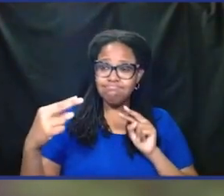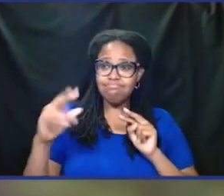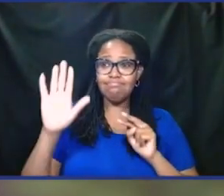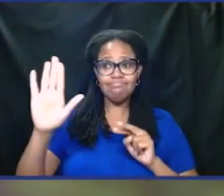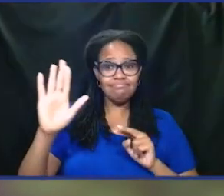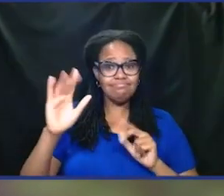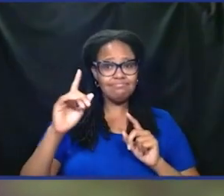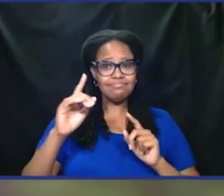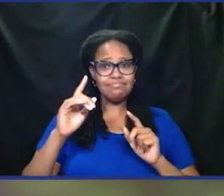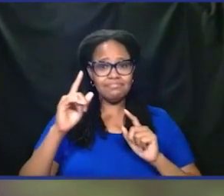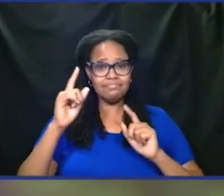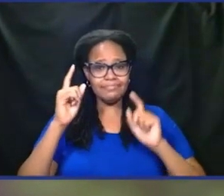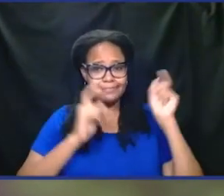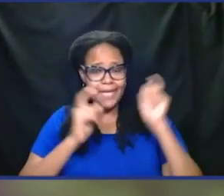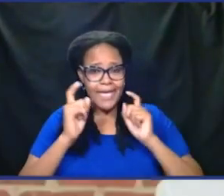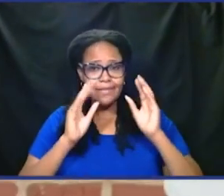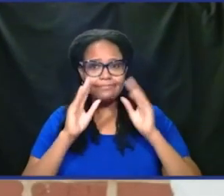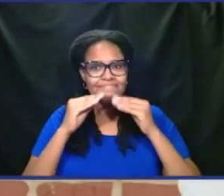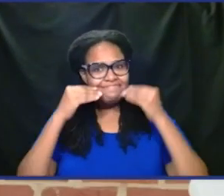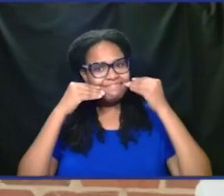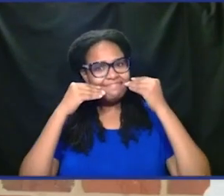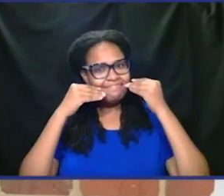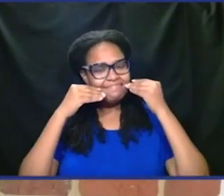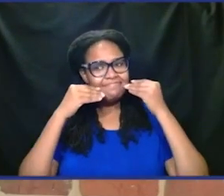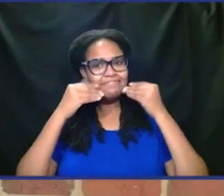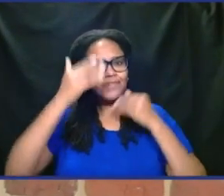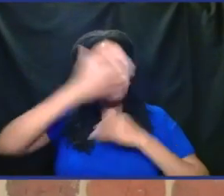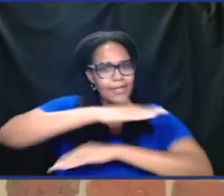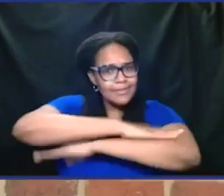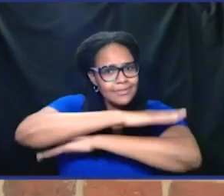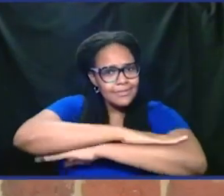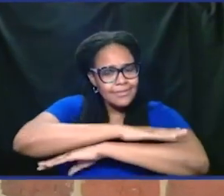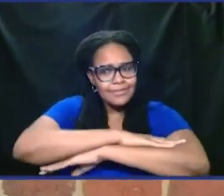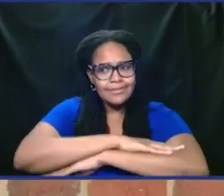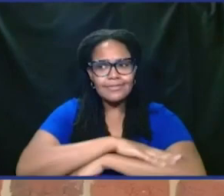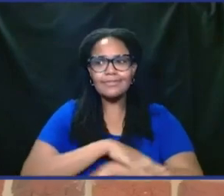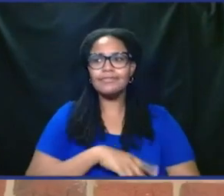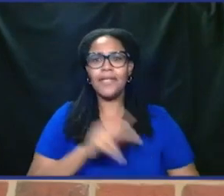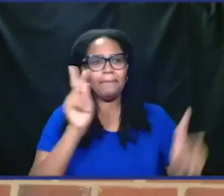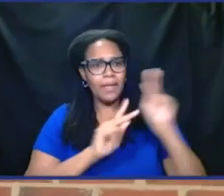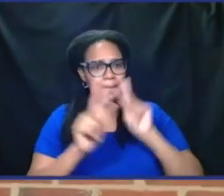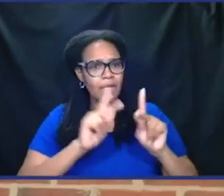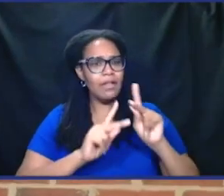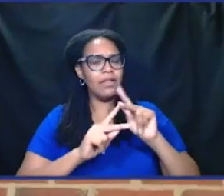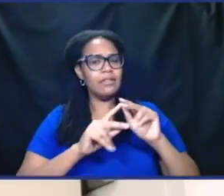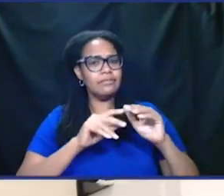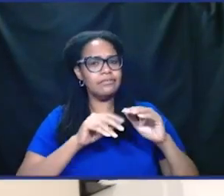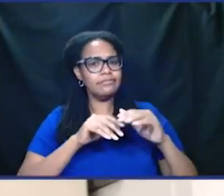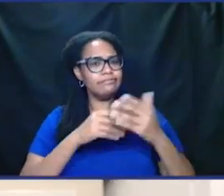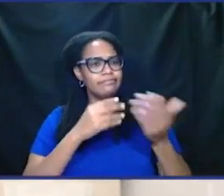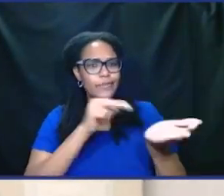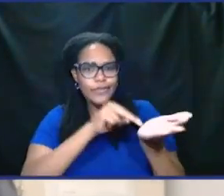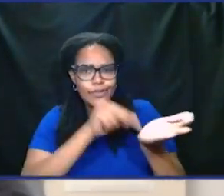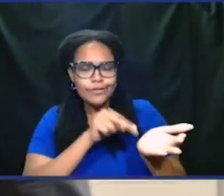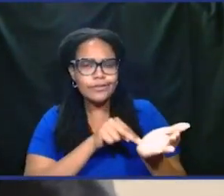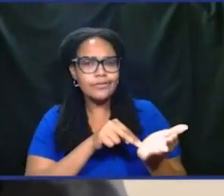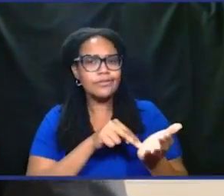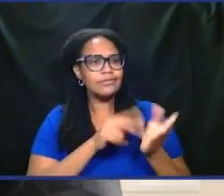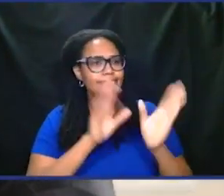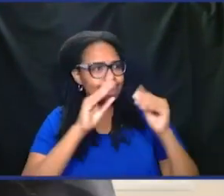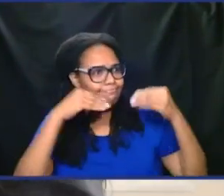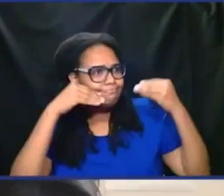of the folks at the front desk, the smile of the people coming through, the nurses,